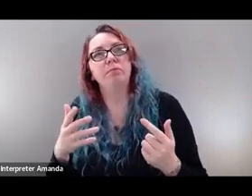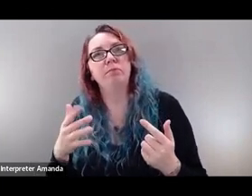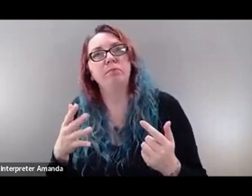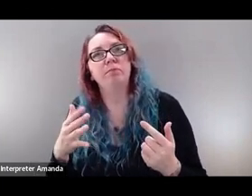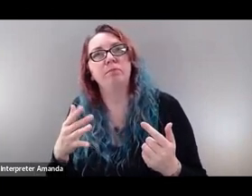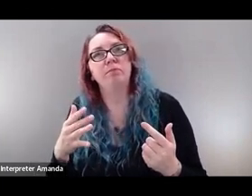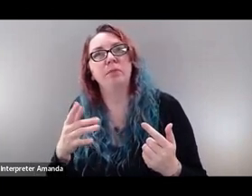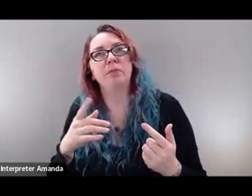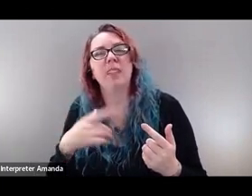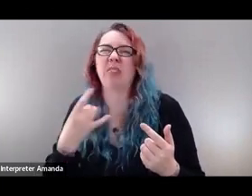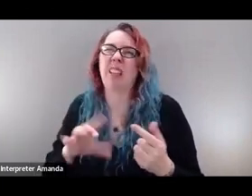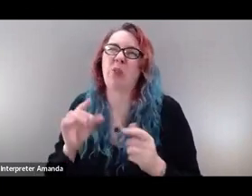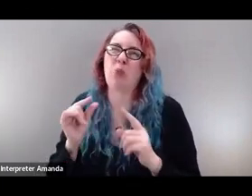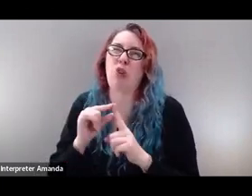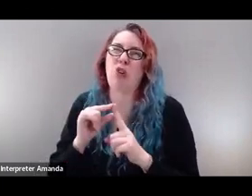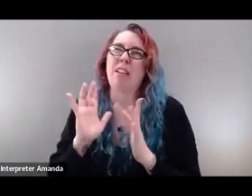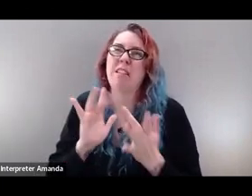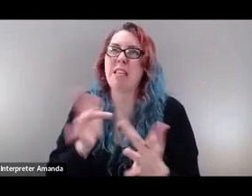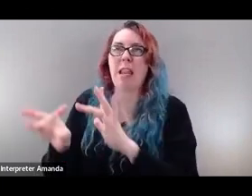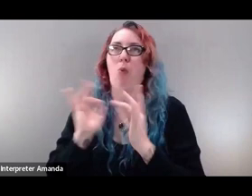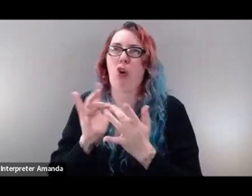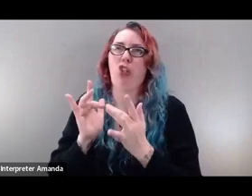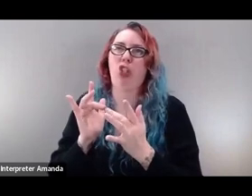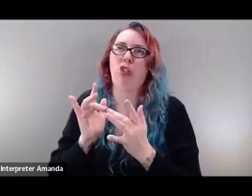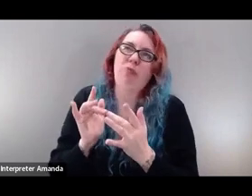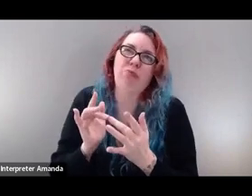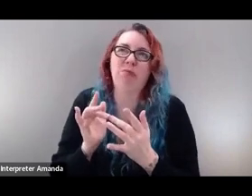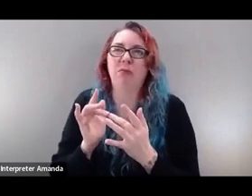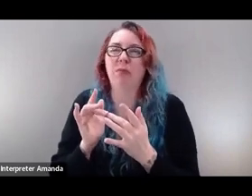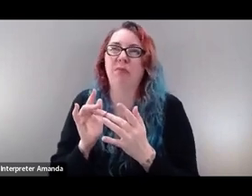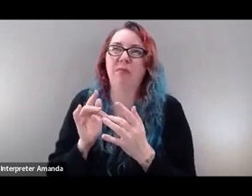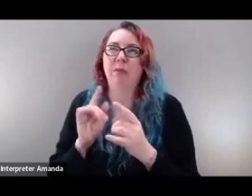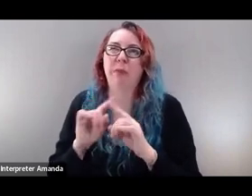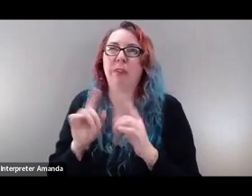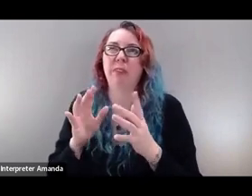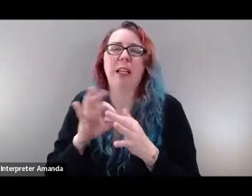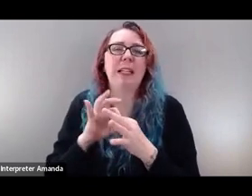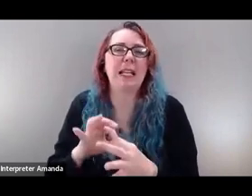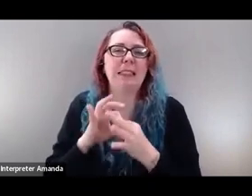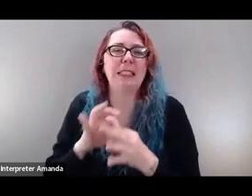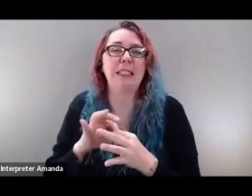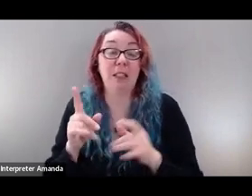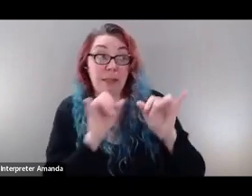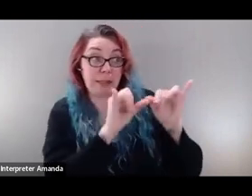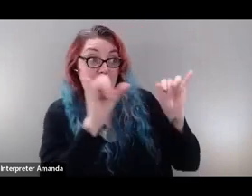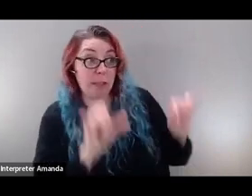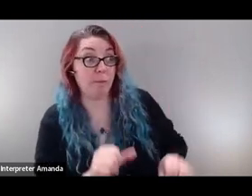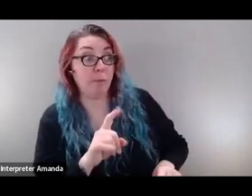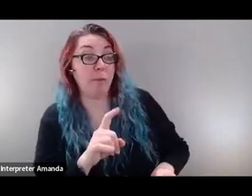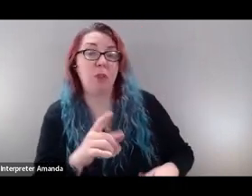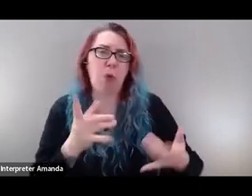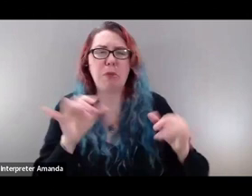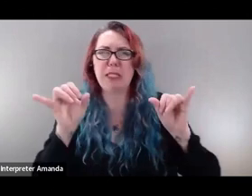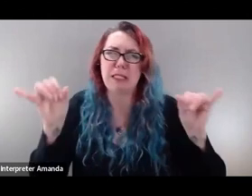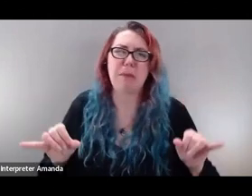I'm not crazy about the word network. So maybe connecting, form of connecting that system that allows us to sort of